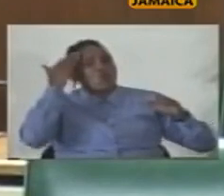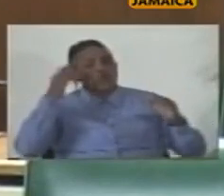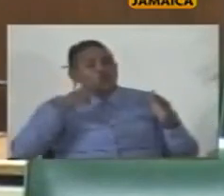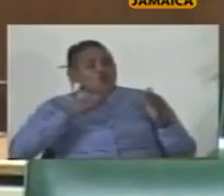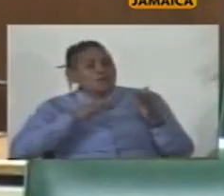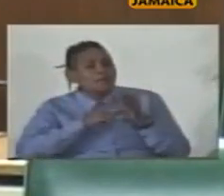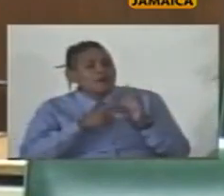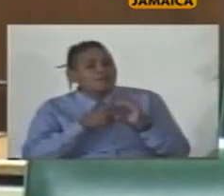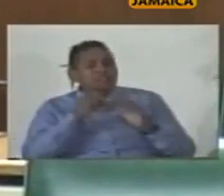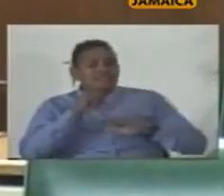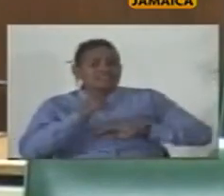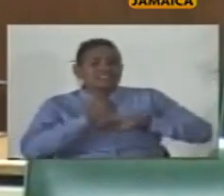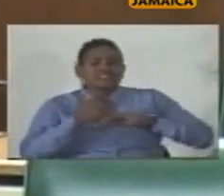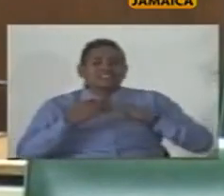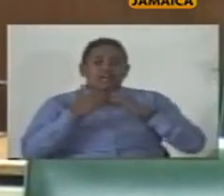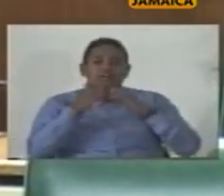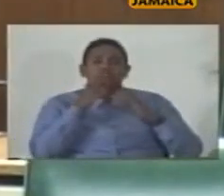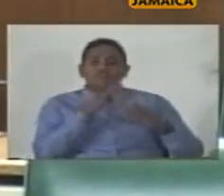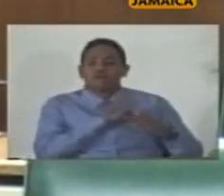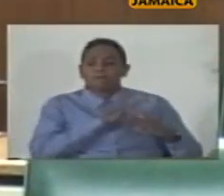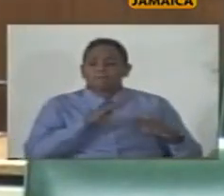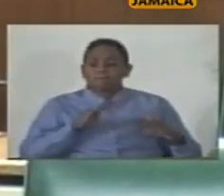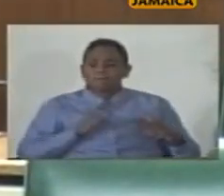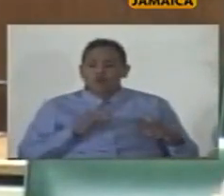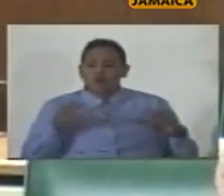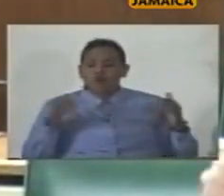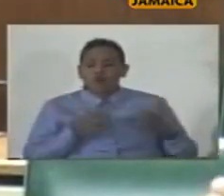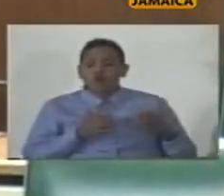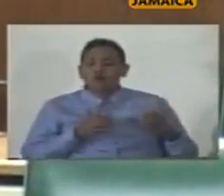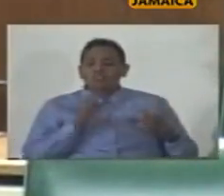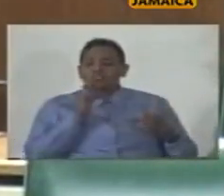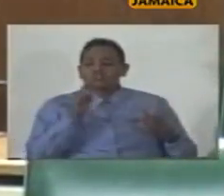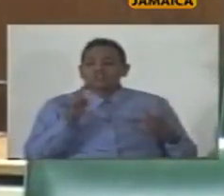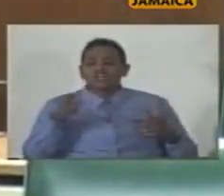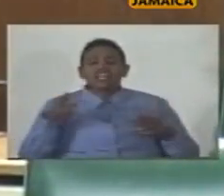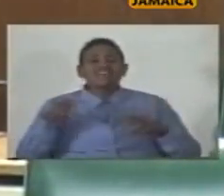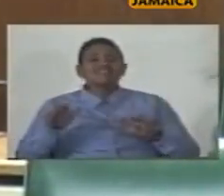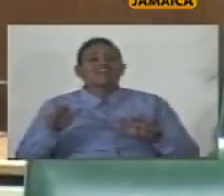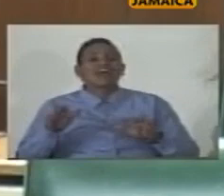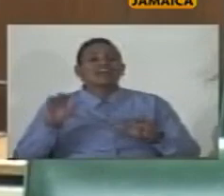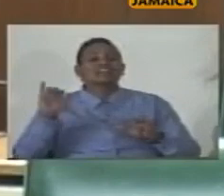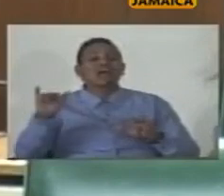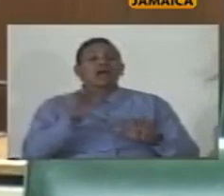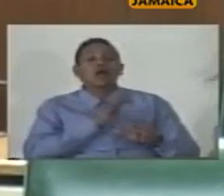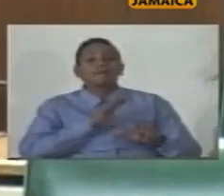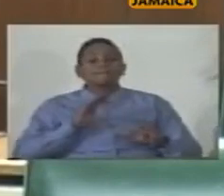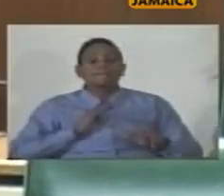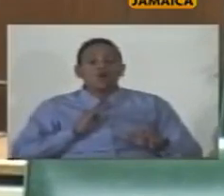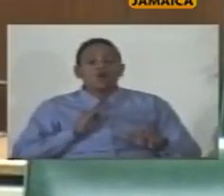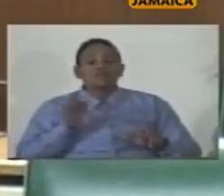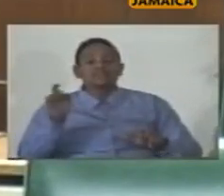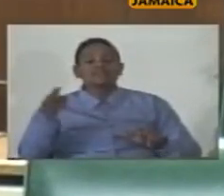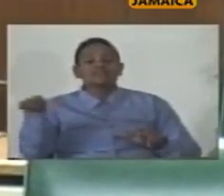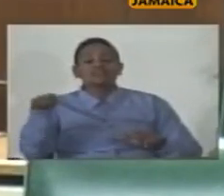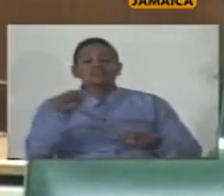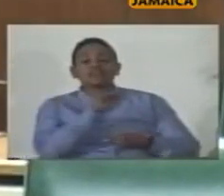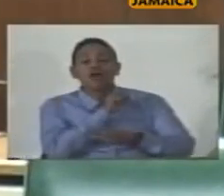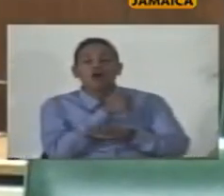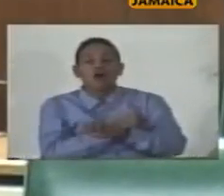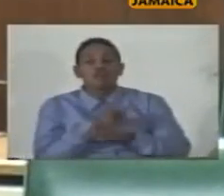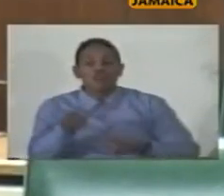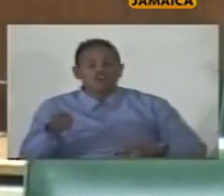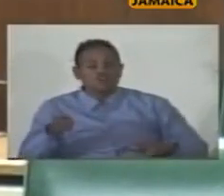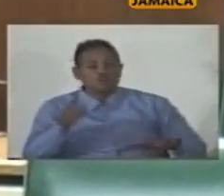of establishing a board is to vest in that board the authority